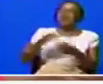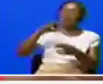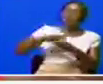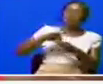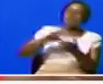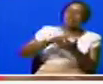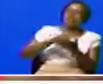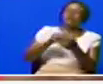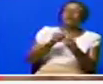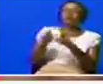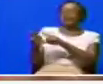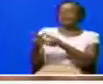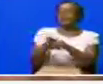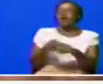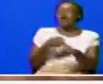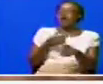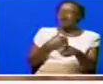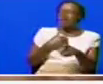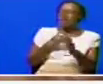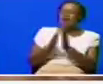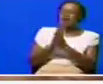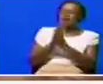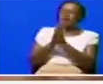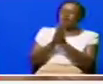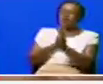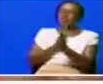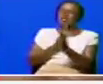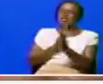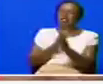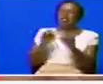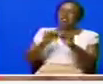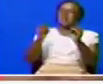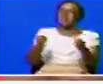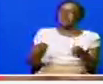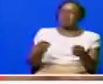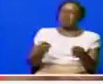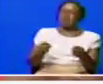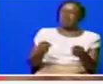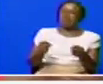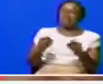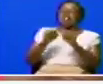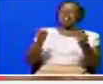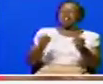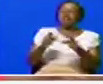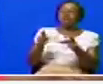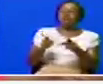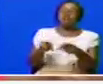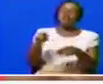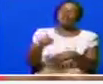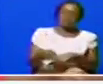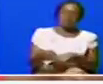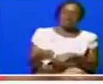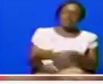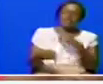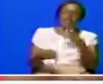as well, and we had a very orderly system. At least the system is in place, and today